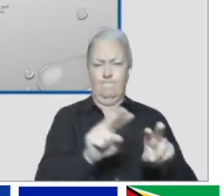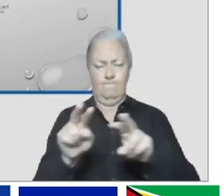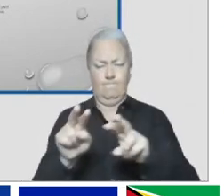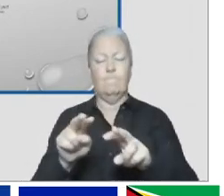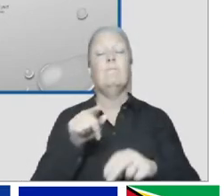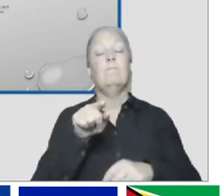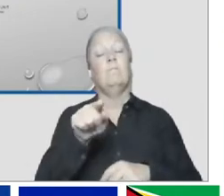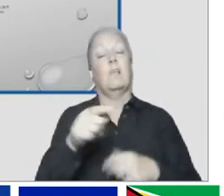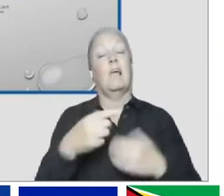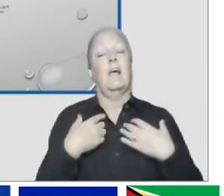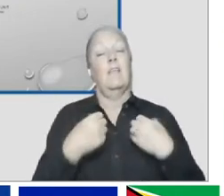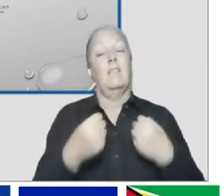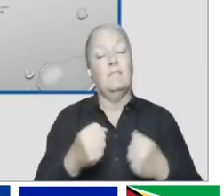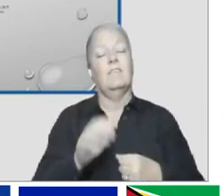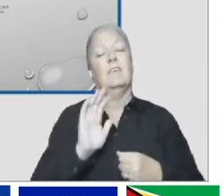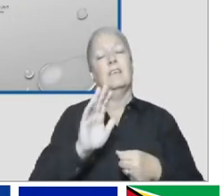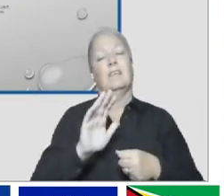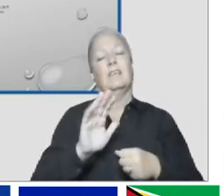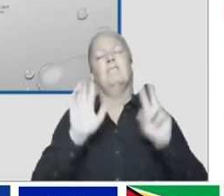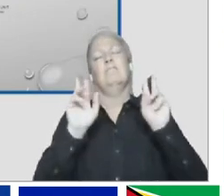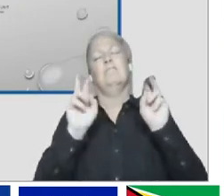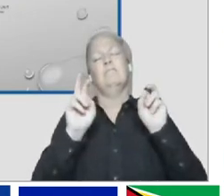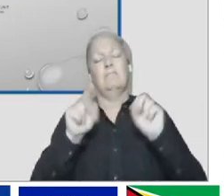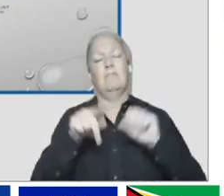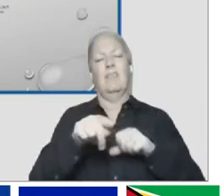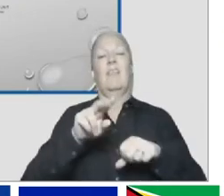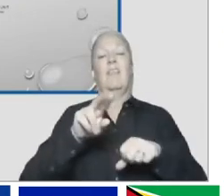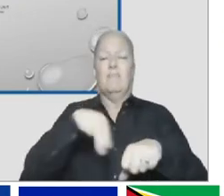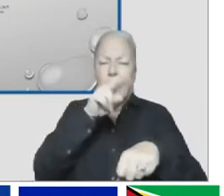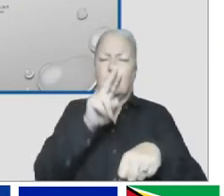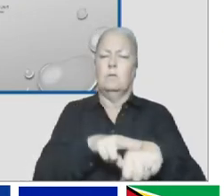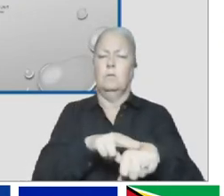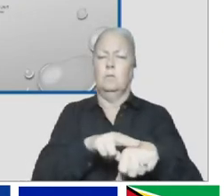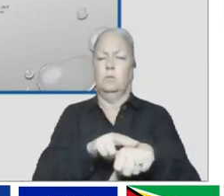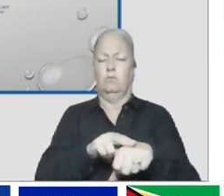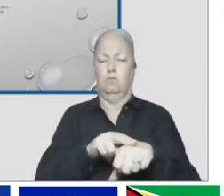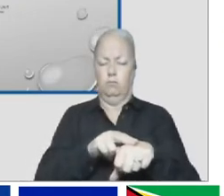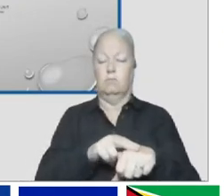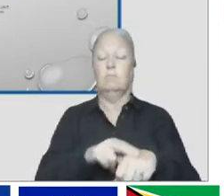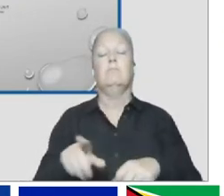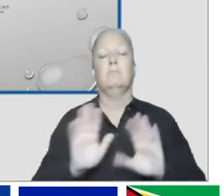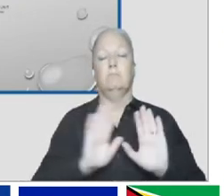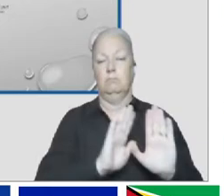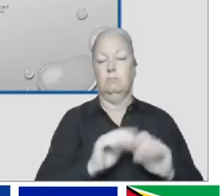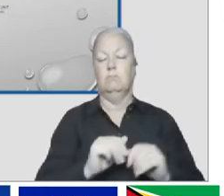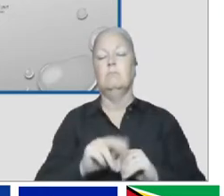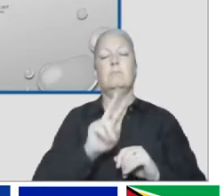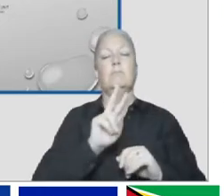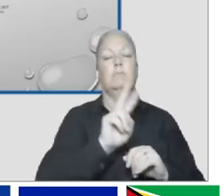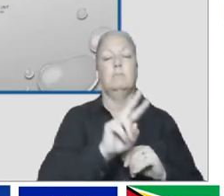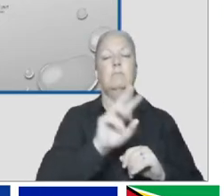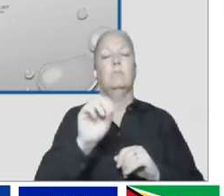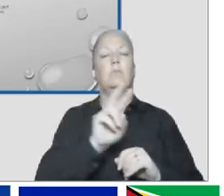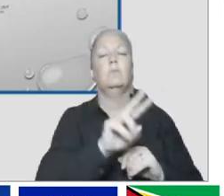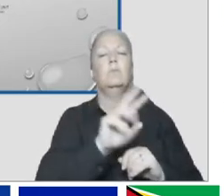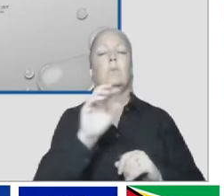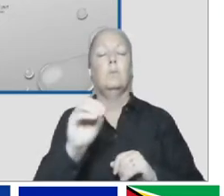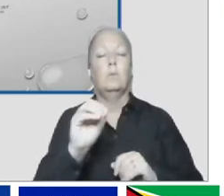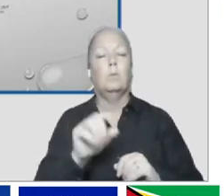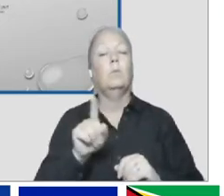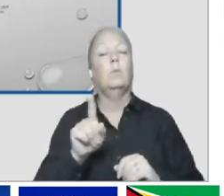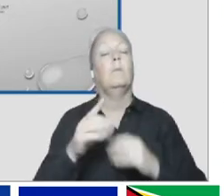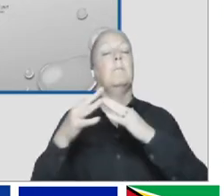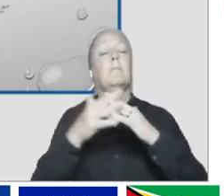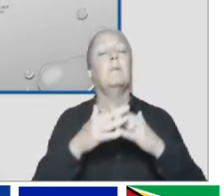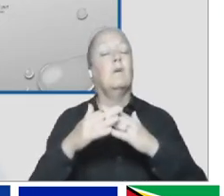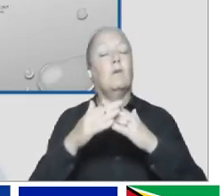security. In 2020, January, under the USAID, an emergency supply chain capacity building